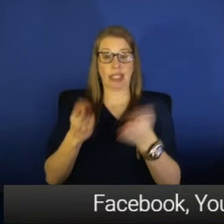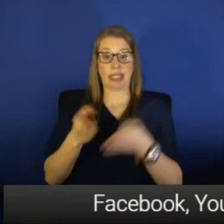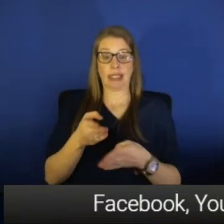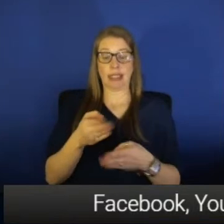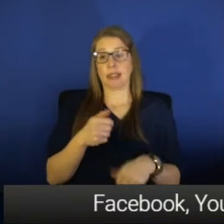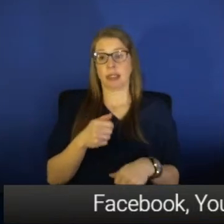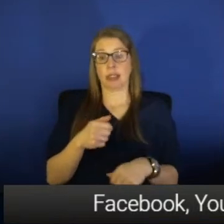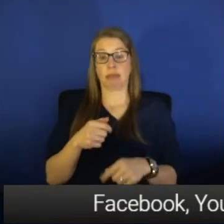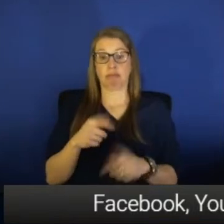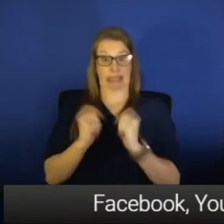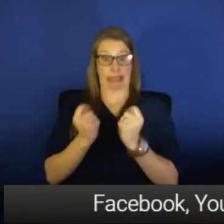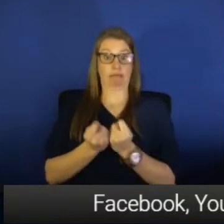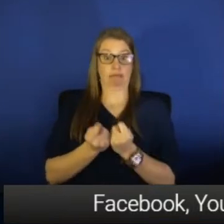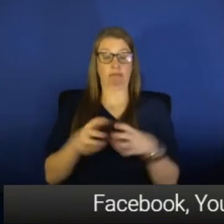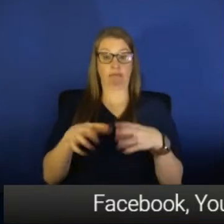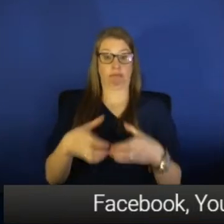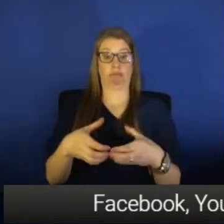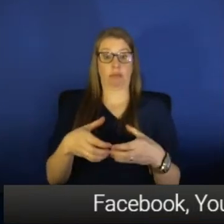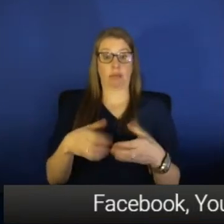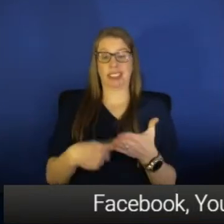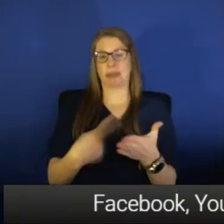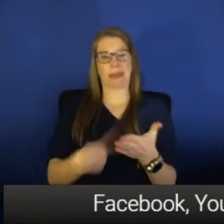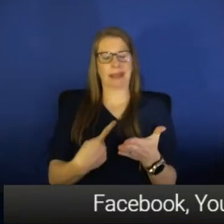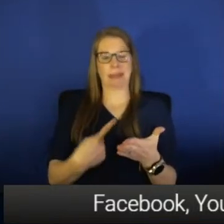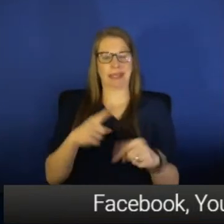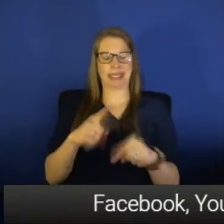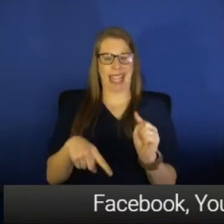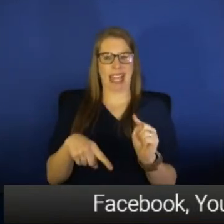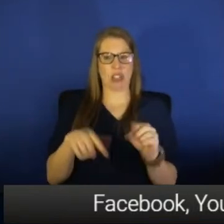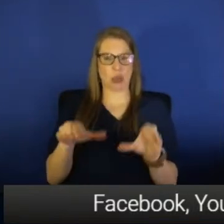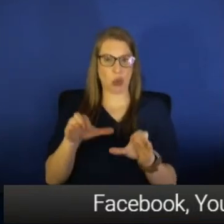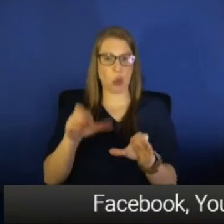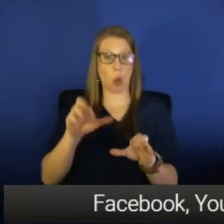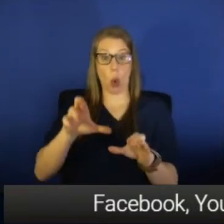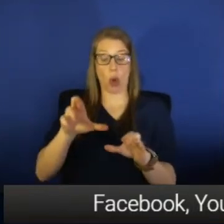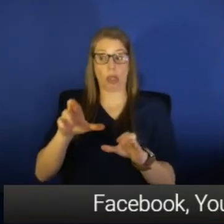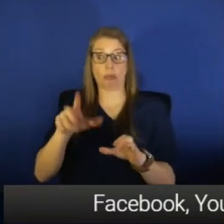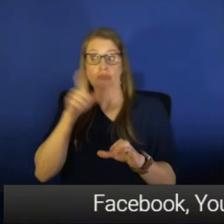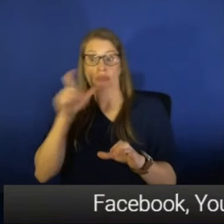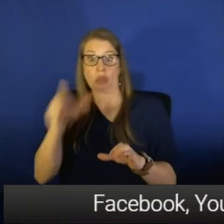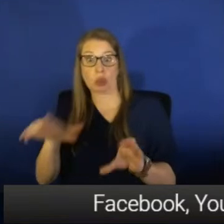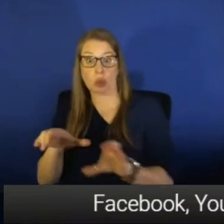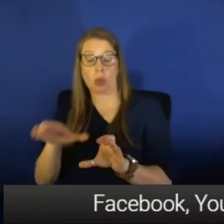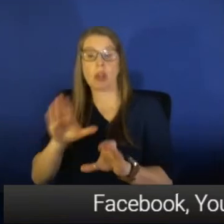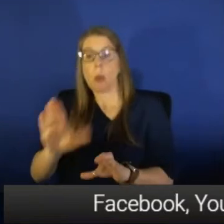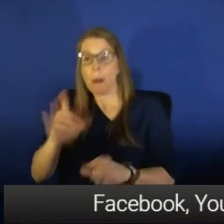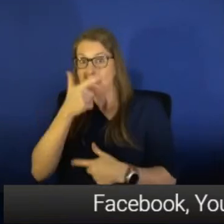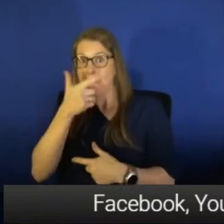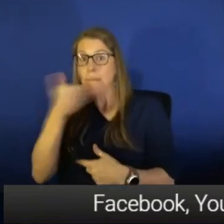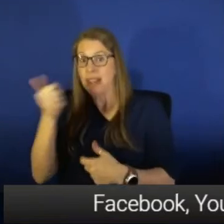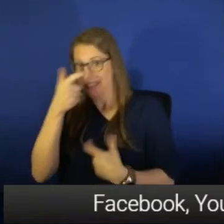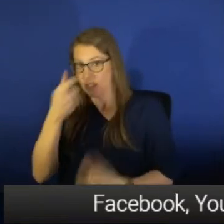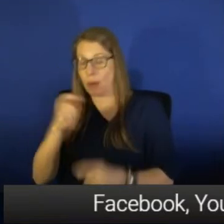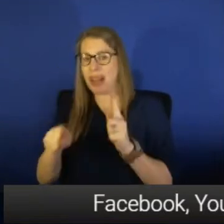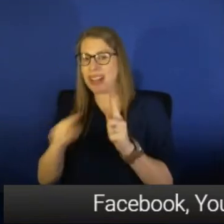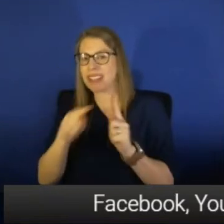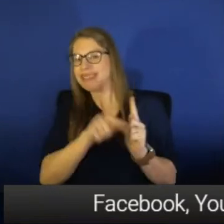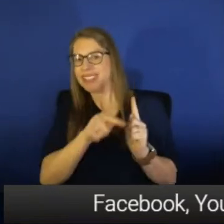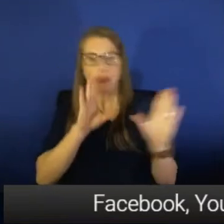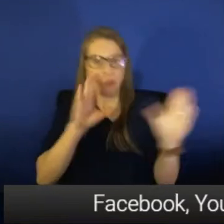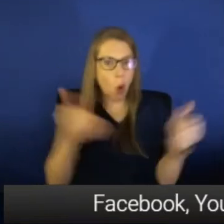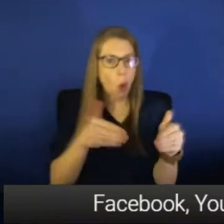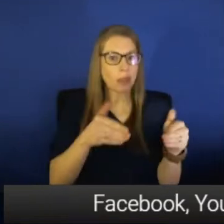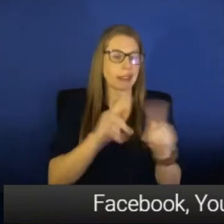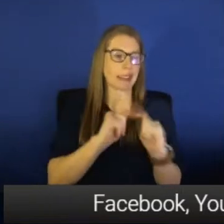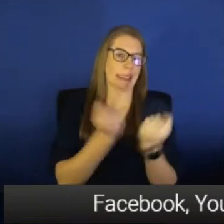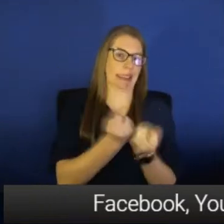of a team, sometimes you can't do or shouldn't do the things that are in your best interest, but that of the team and the